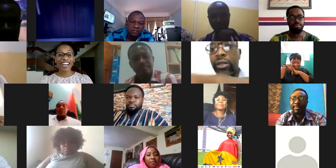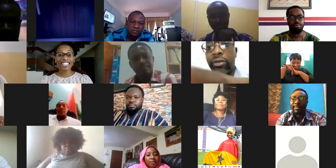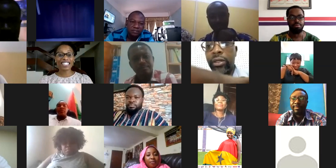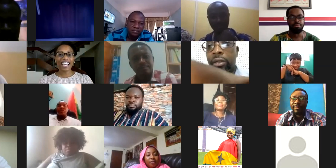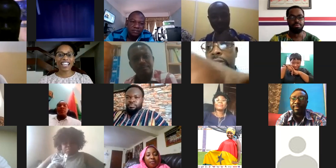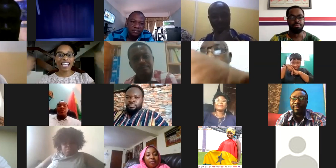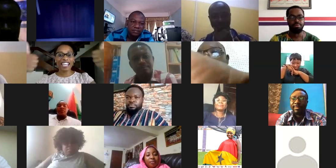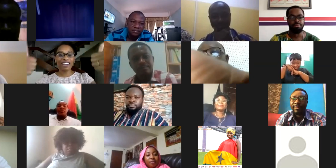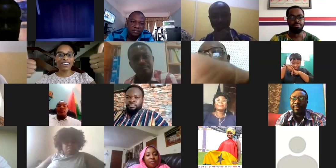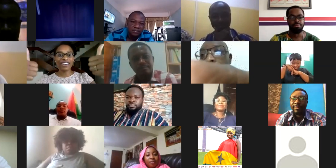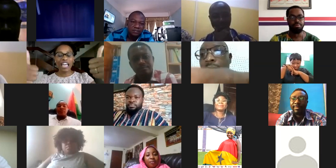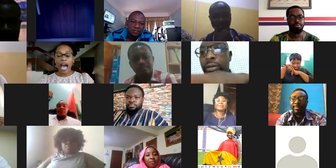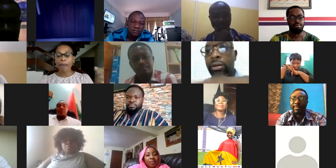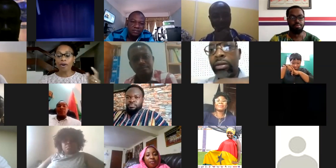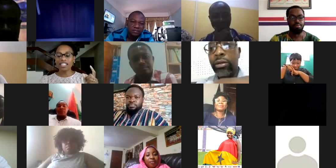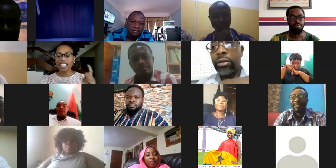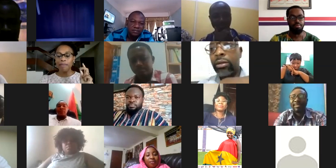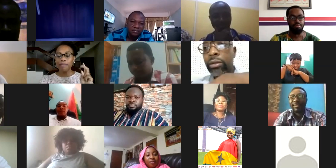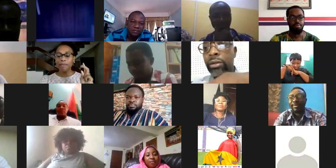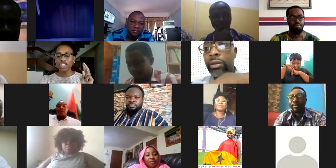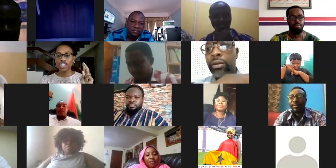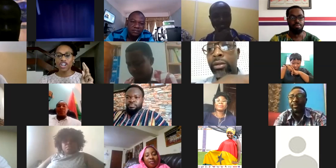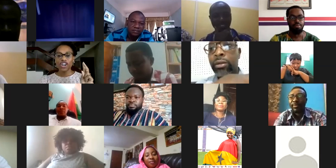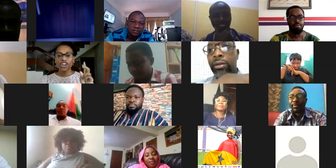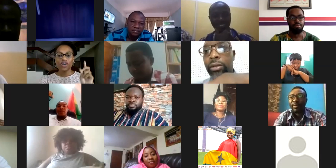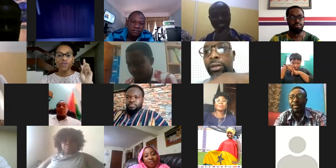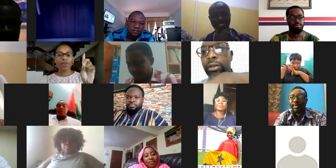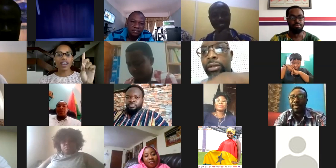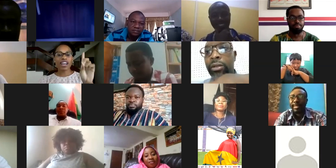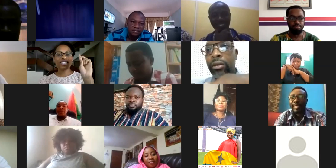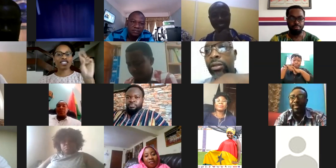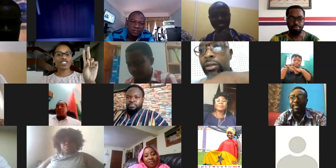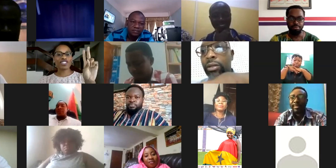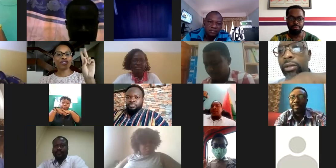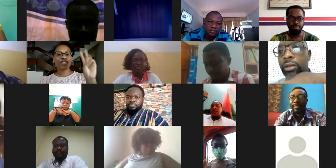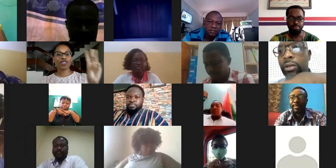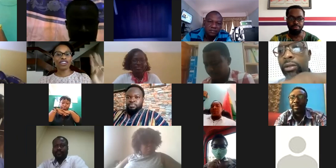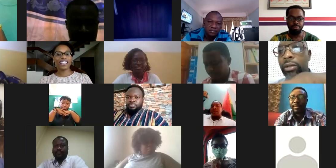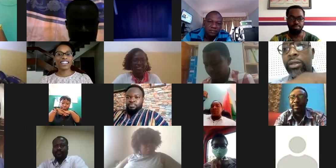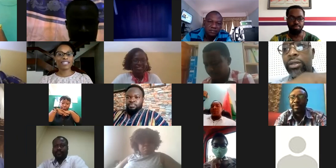thank you. I'm going to take a picture. One,